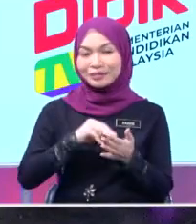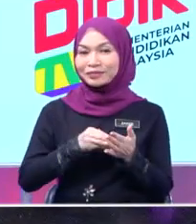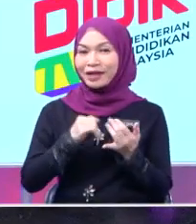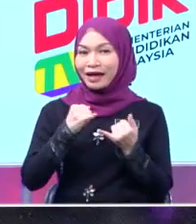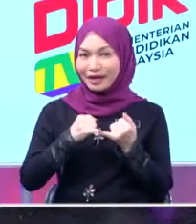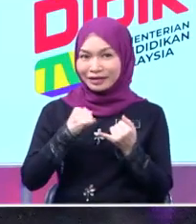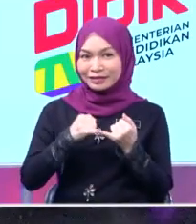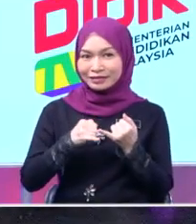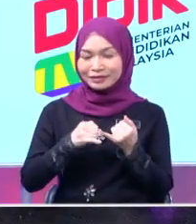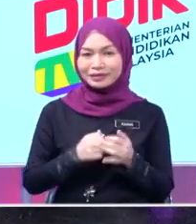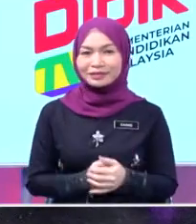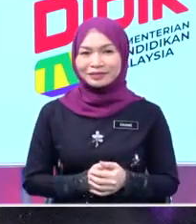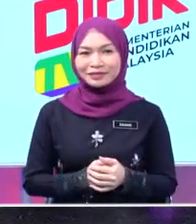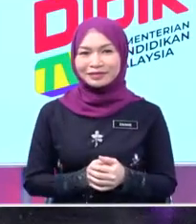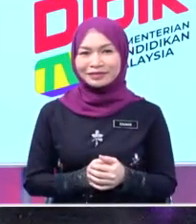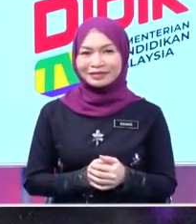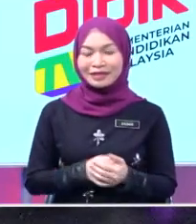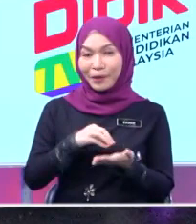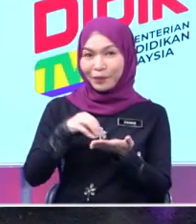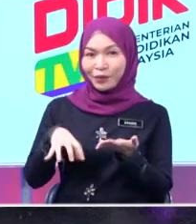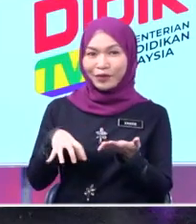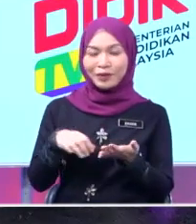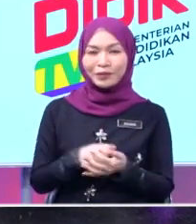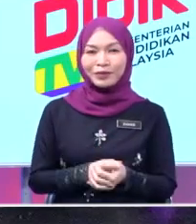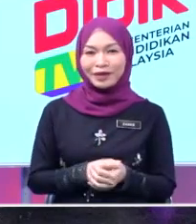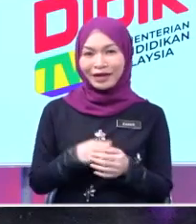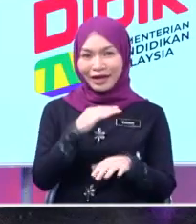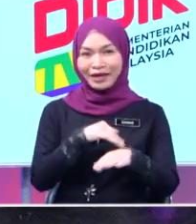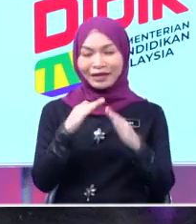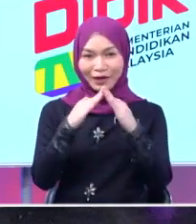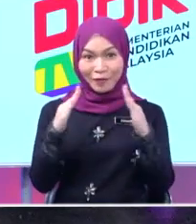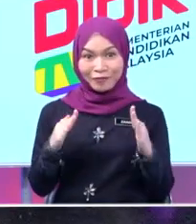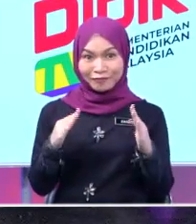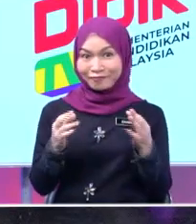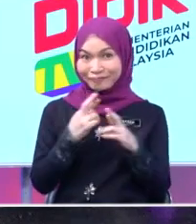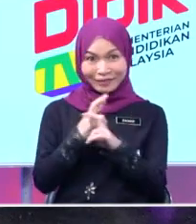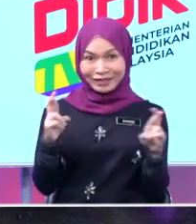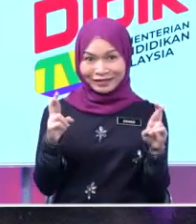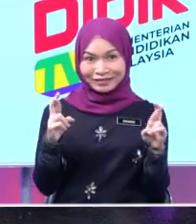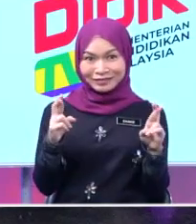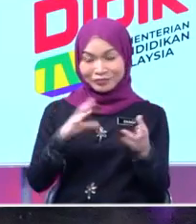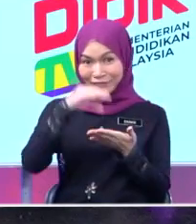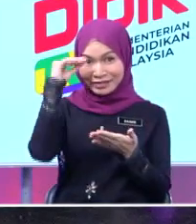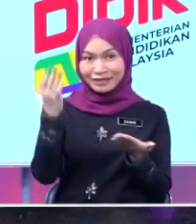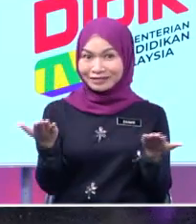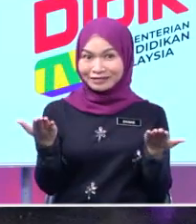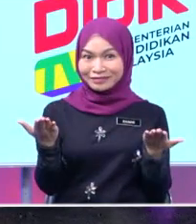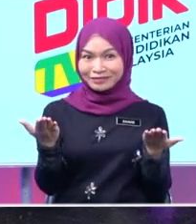our pupils on Google Meets and at home ready to answer the 3 questions. Give me a thumbs up if you're ready.